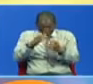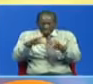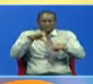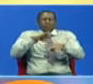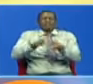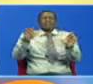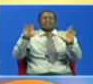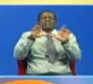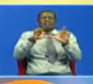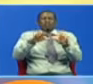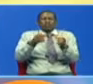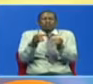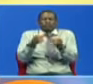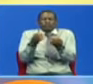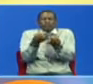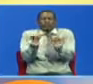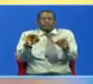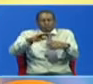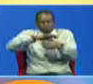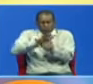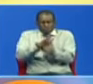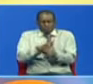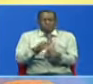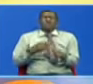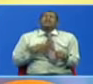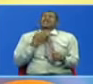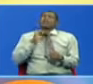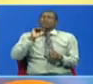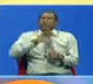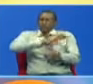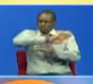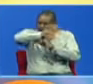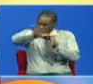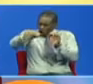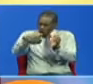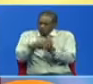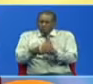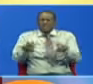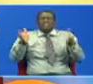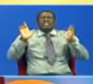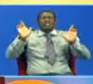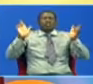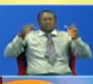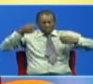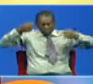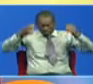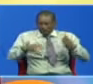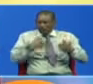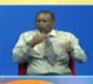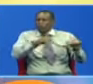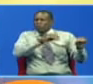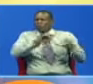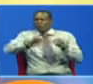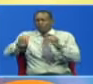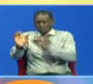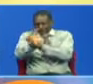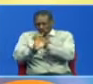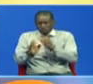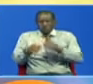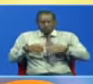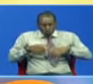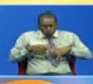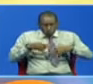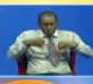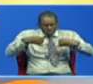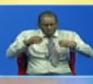begins. I want to appeal to all cross-border truck operators to abide by the protocols